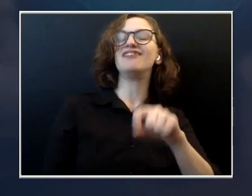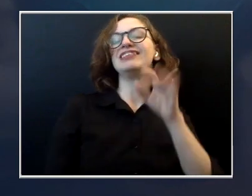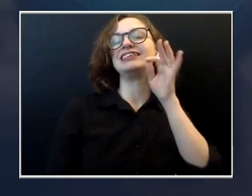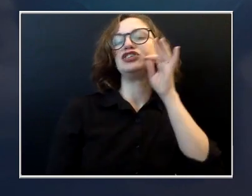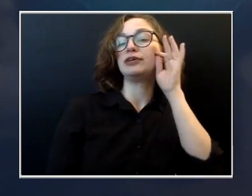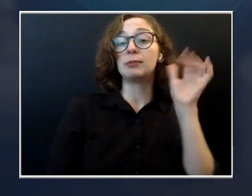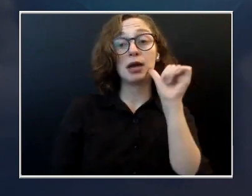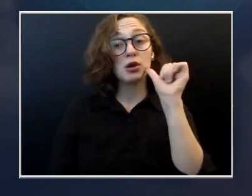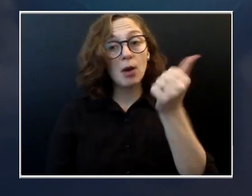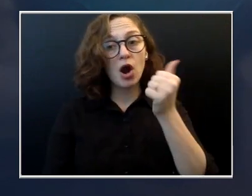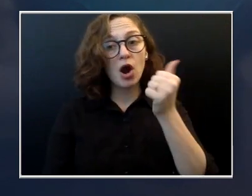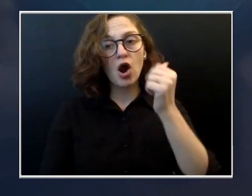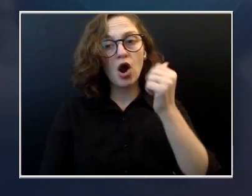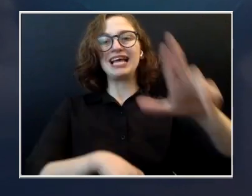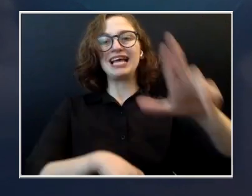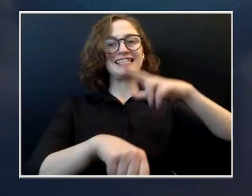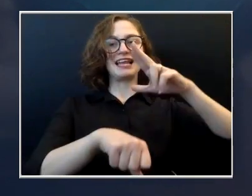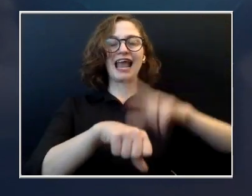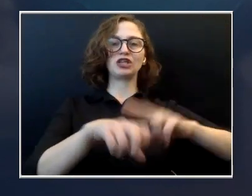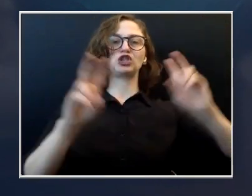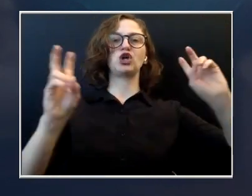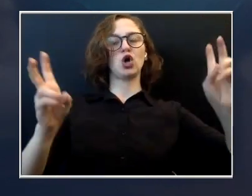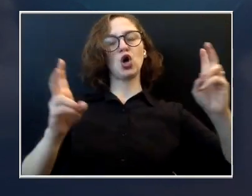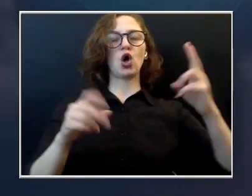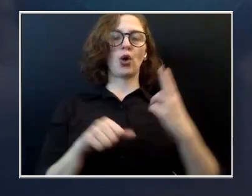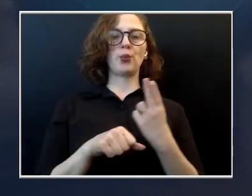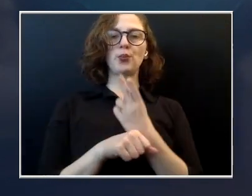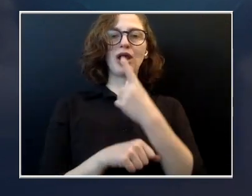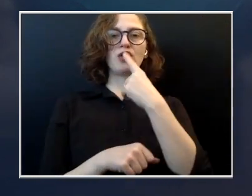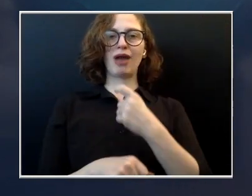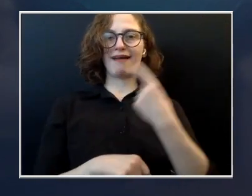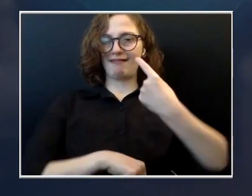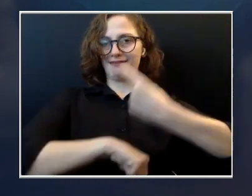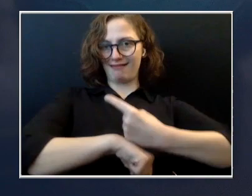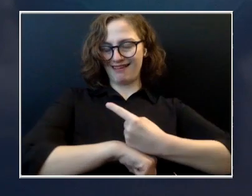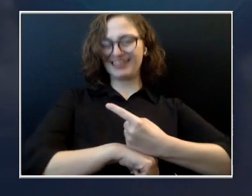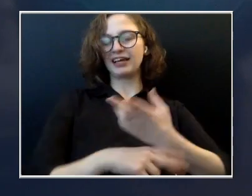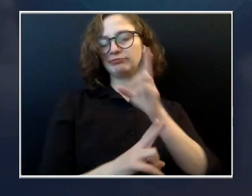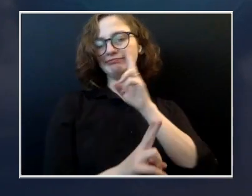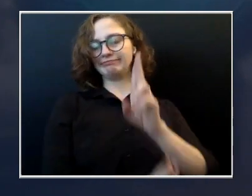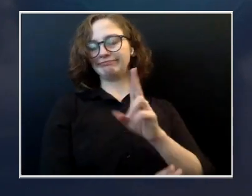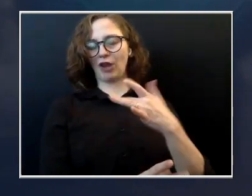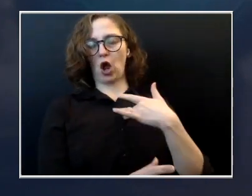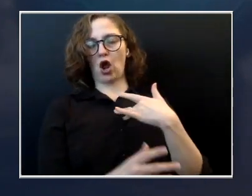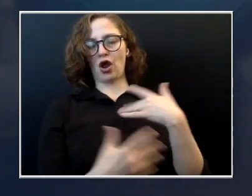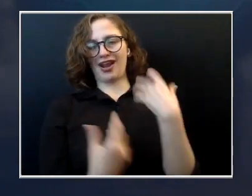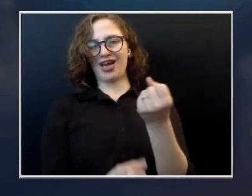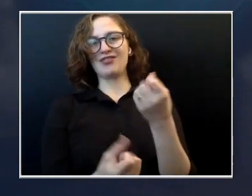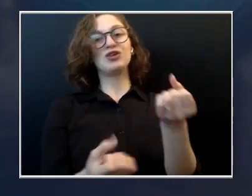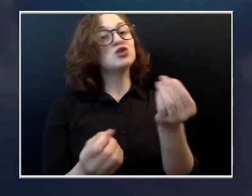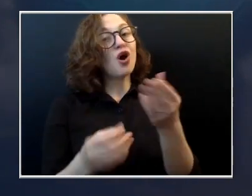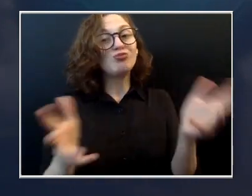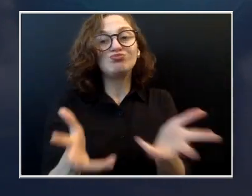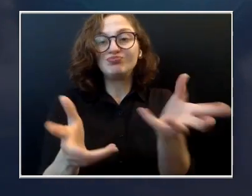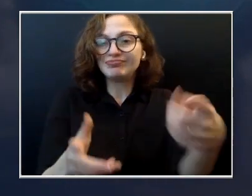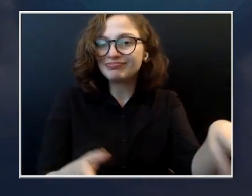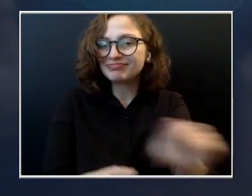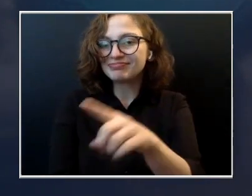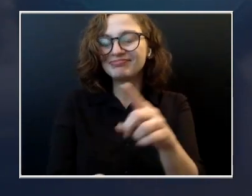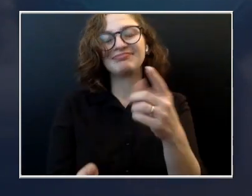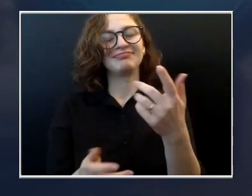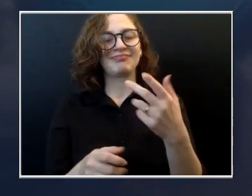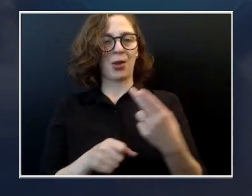It's in honor of Heart Health Month, so we encourage everyone to wear red tomorrow on February 2nd to help raise awareness of all